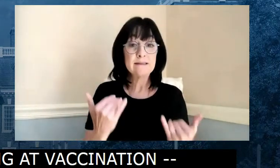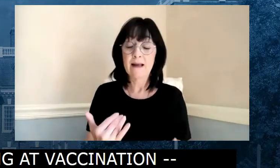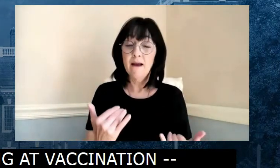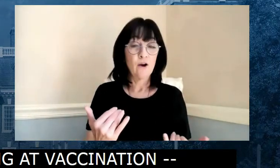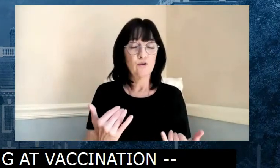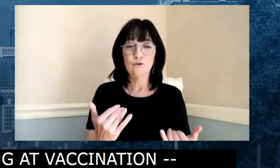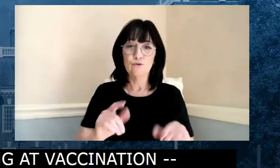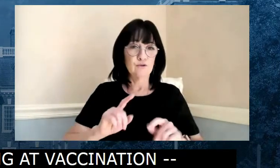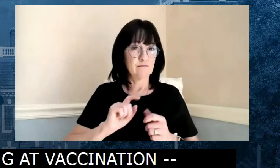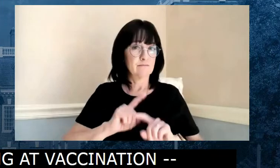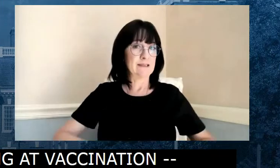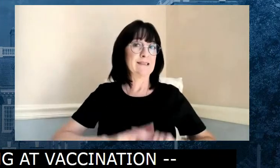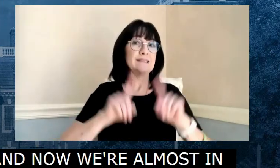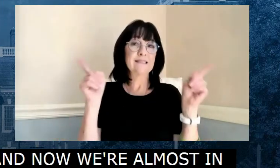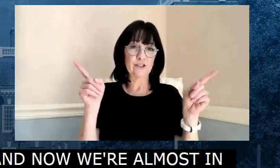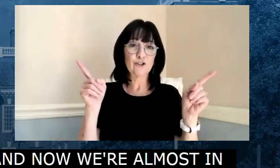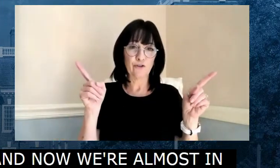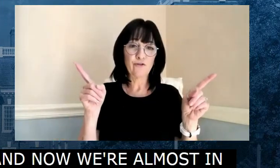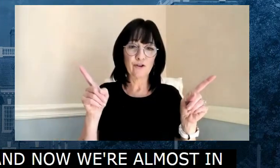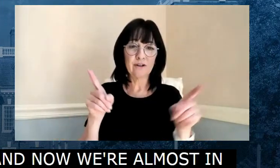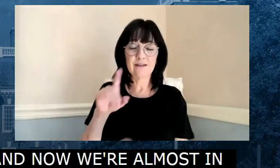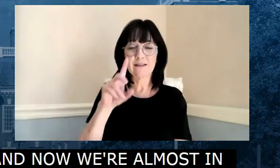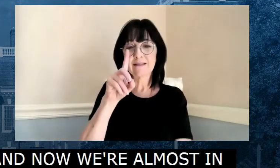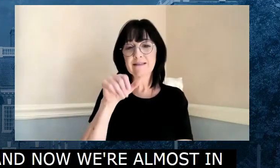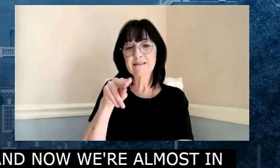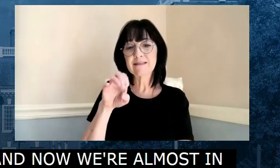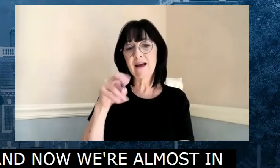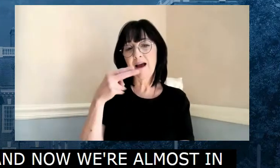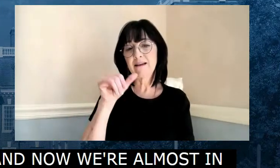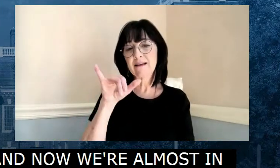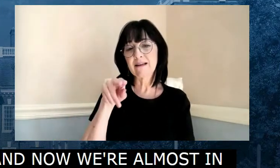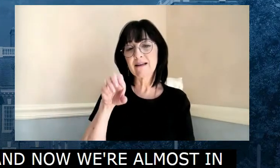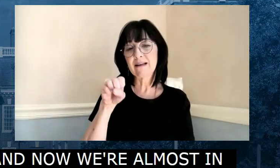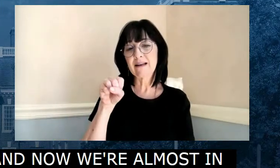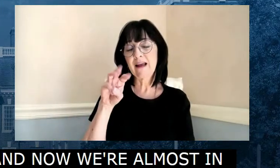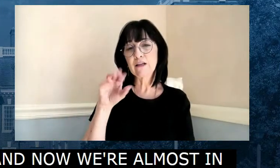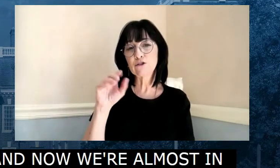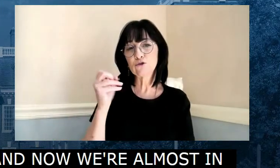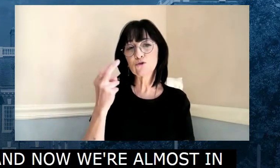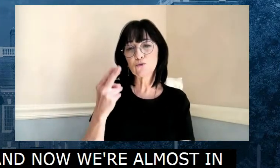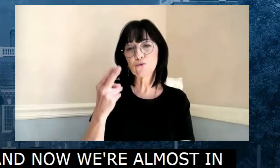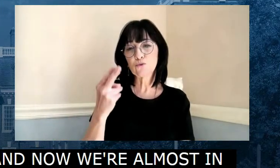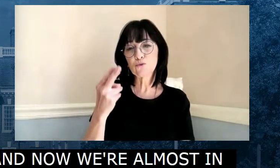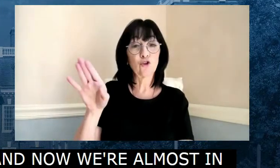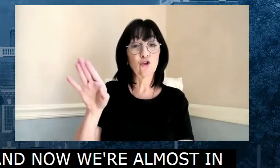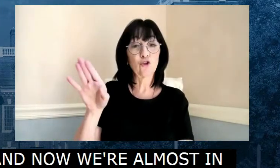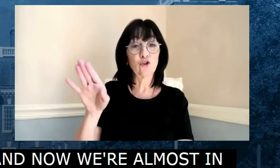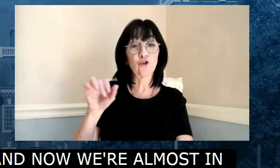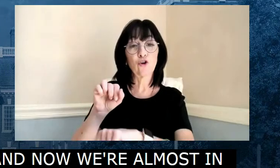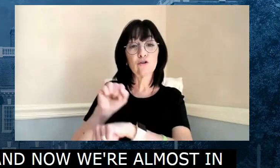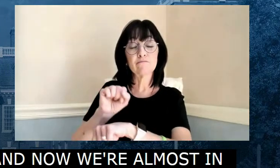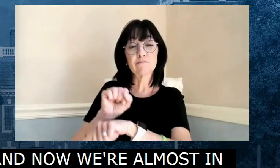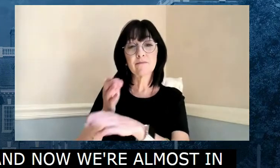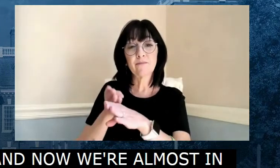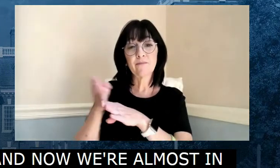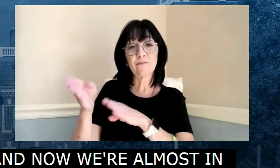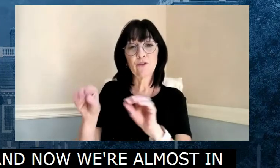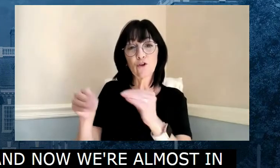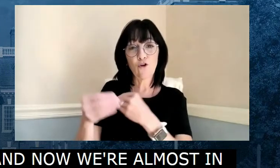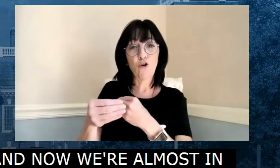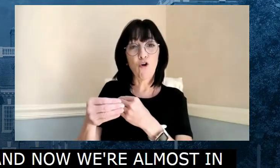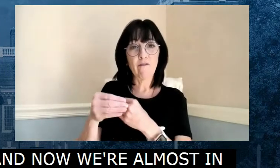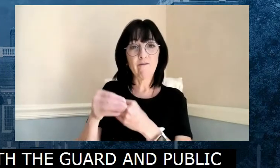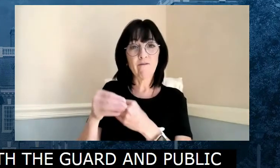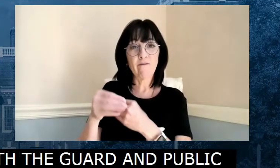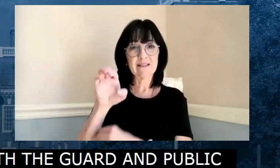and her team over at the Office of EMS and a number of people with the Guard and Public Health, the Medical Reserve Corps and Del.dot have really changed